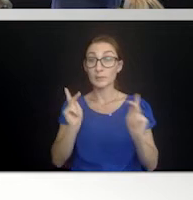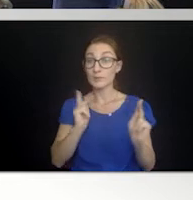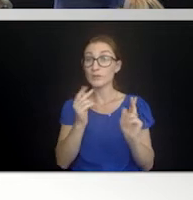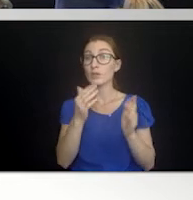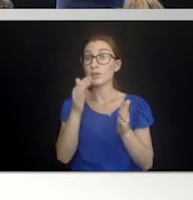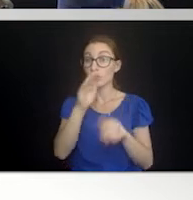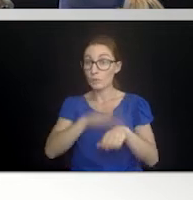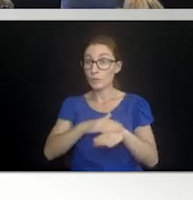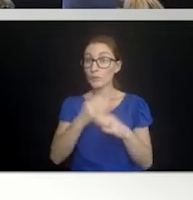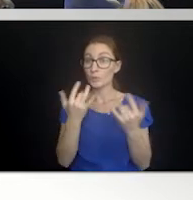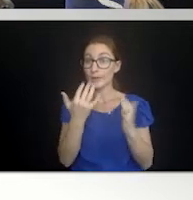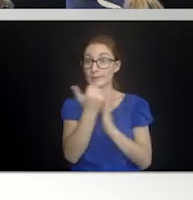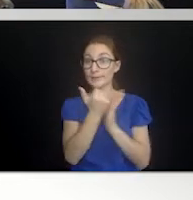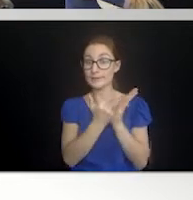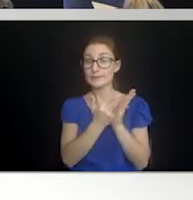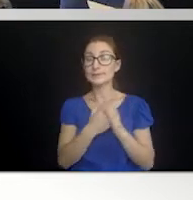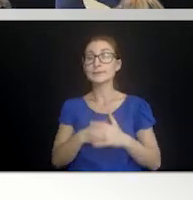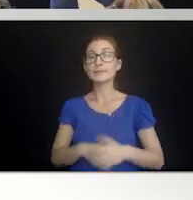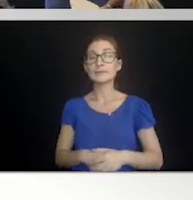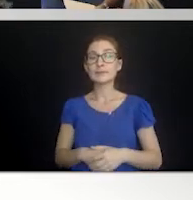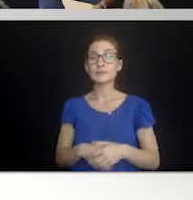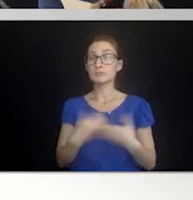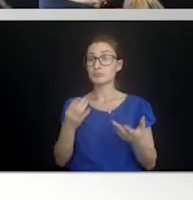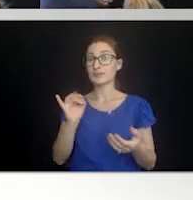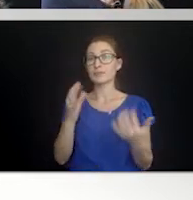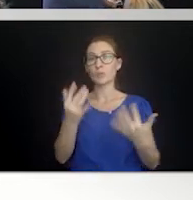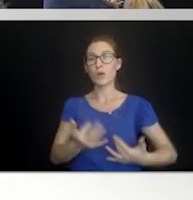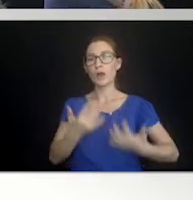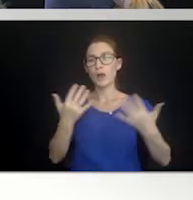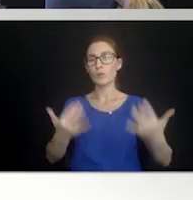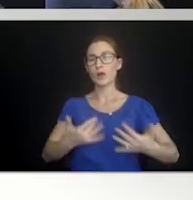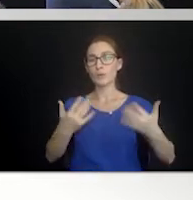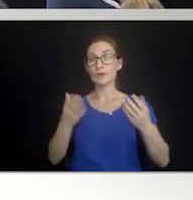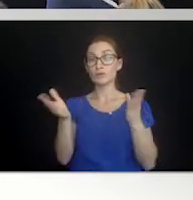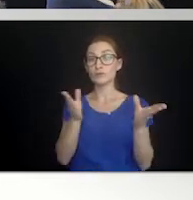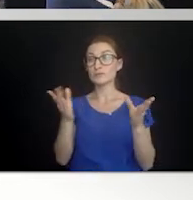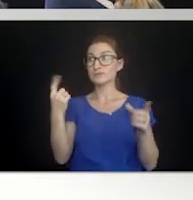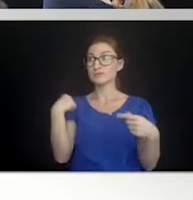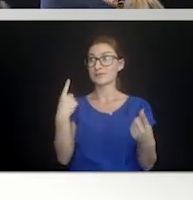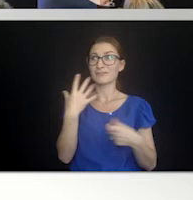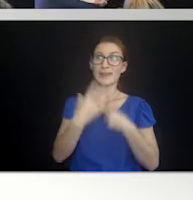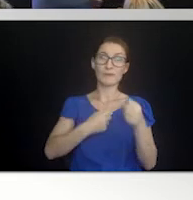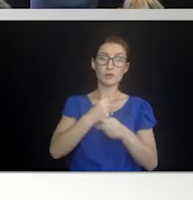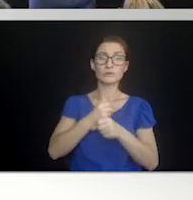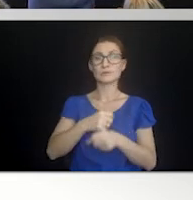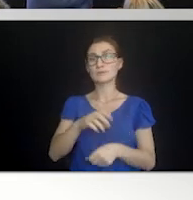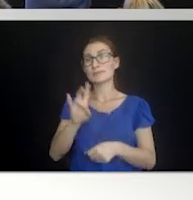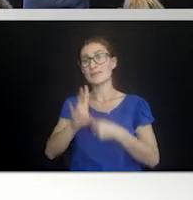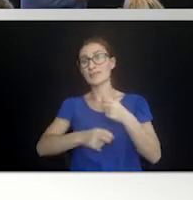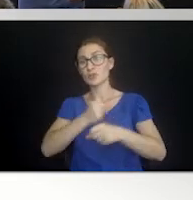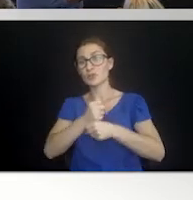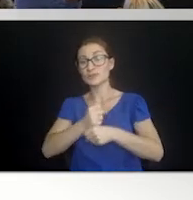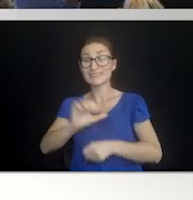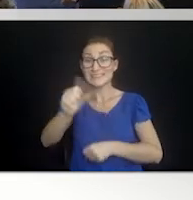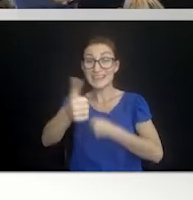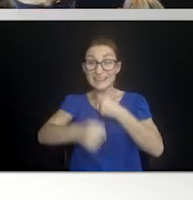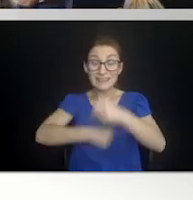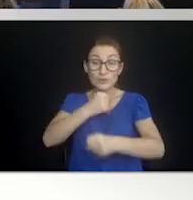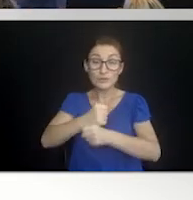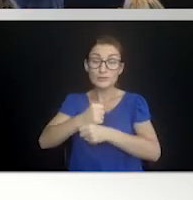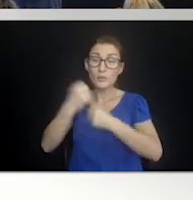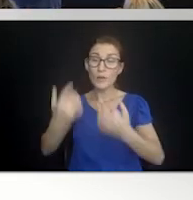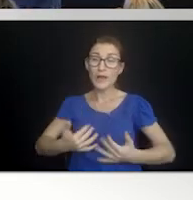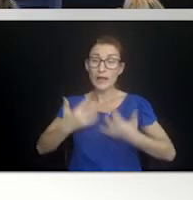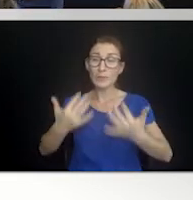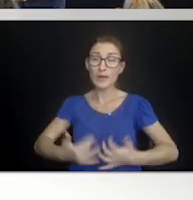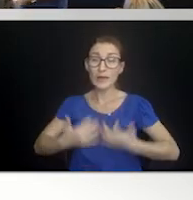mean everybody can't benefit from it. But if you're sitting around waiting for services for 5, 7, 10 years, this is a